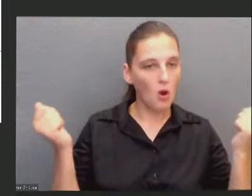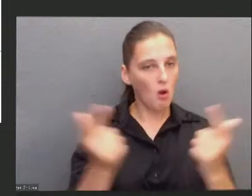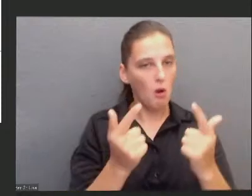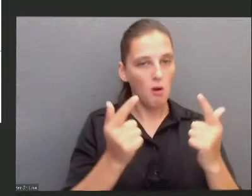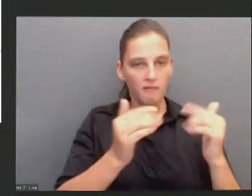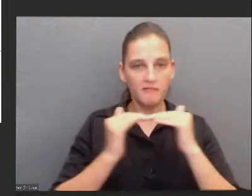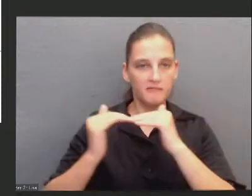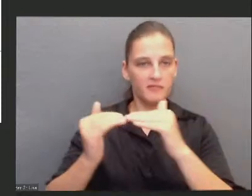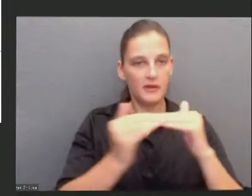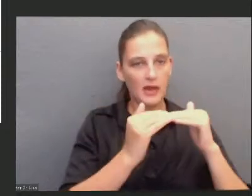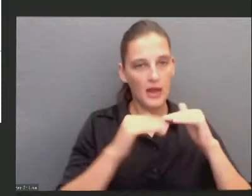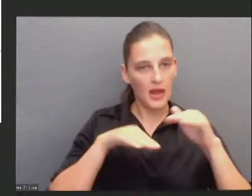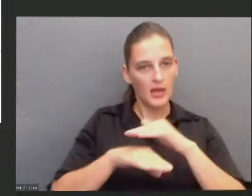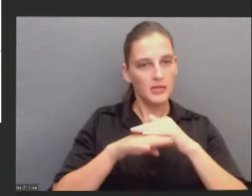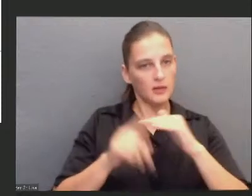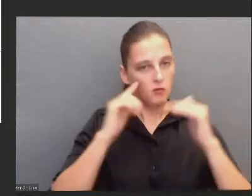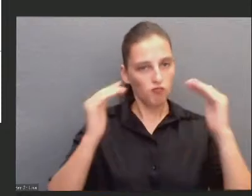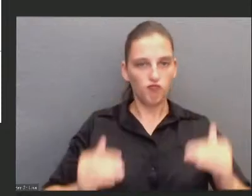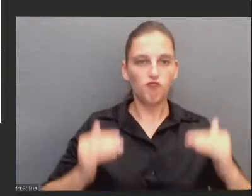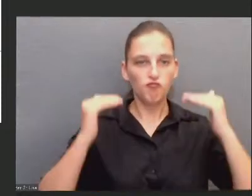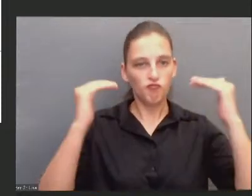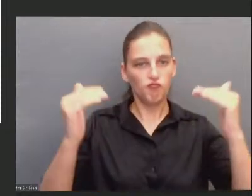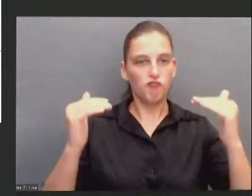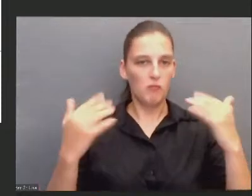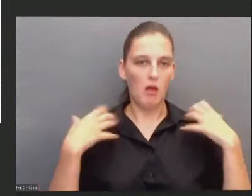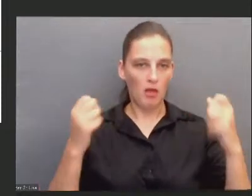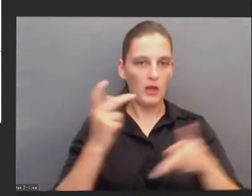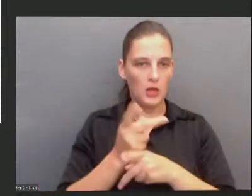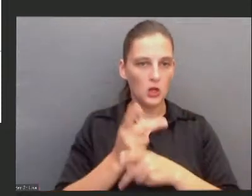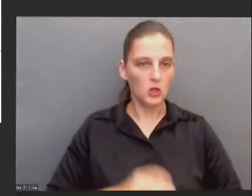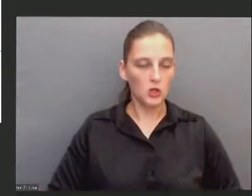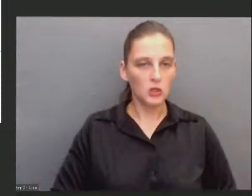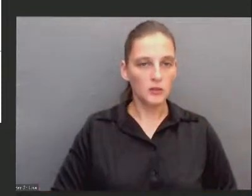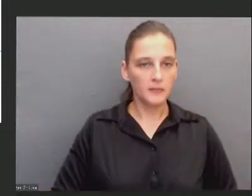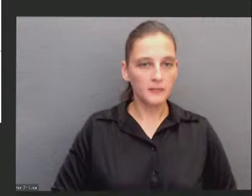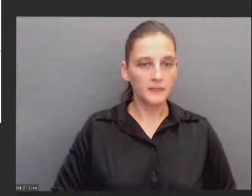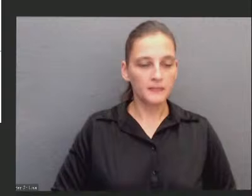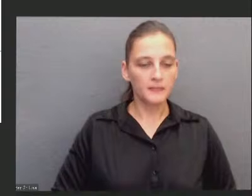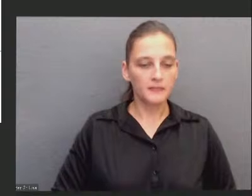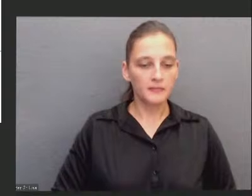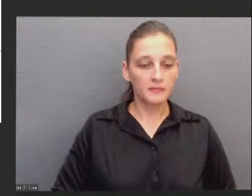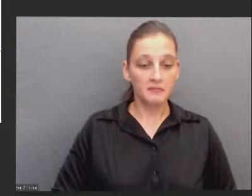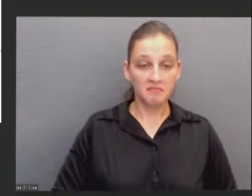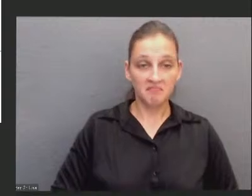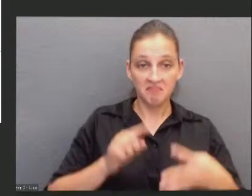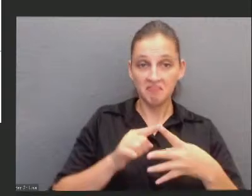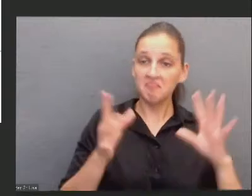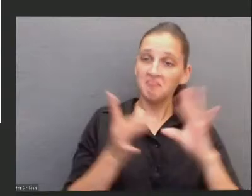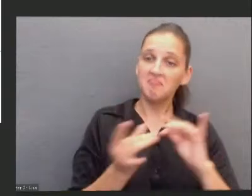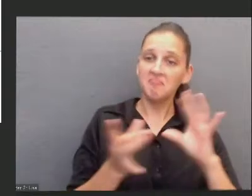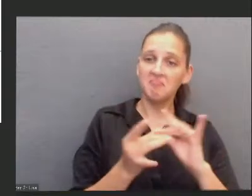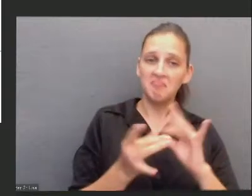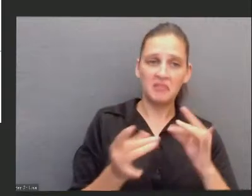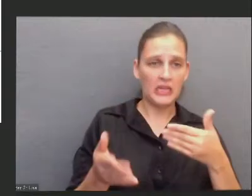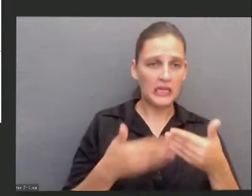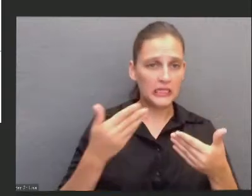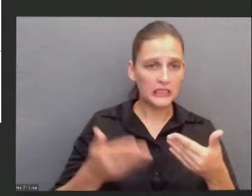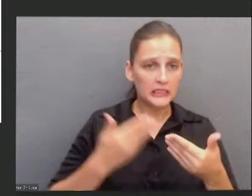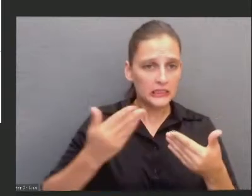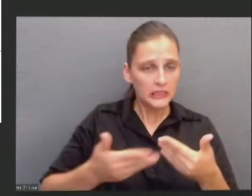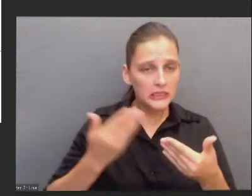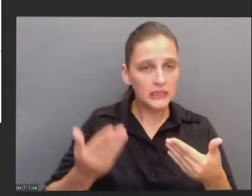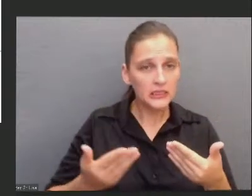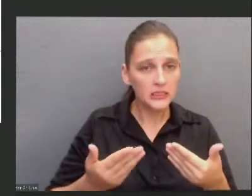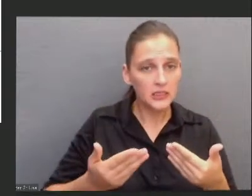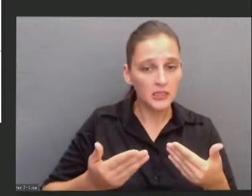to high-quality healthcare. You know, that's an easy thing to say. You'll see from our recommendations, we've